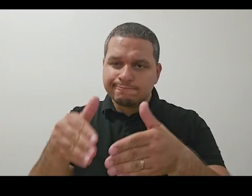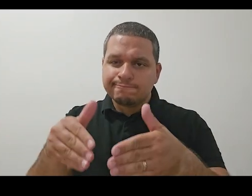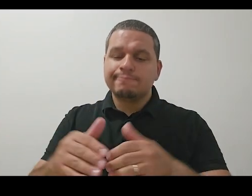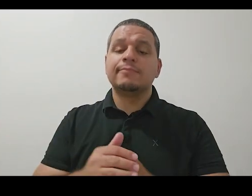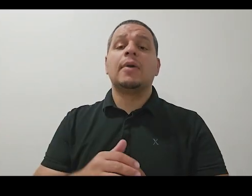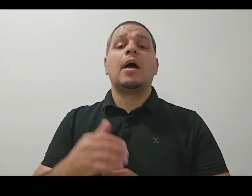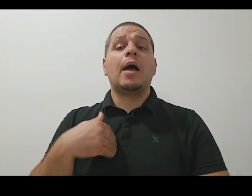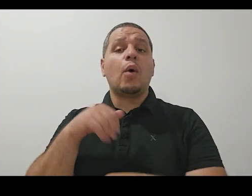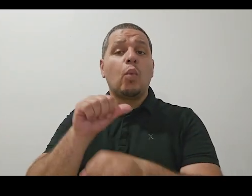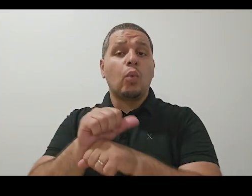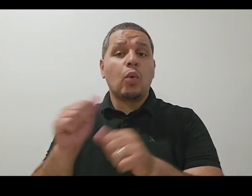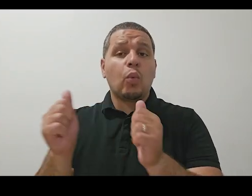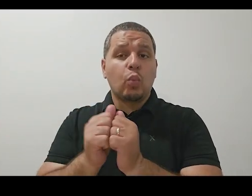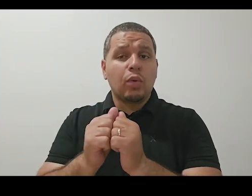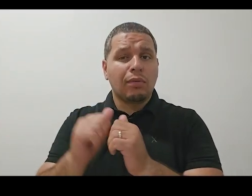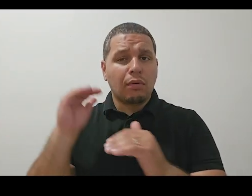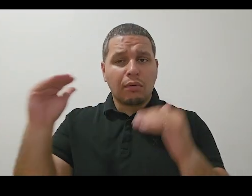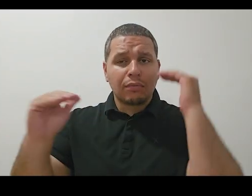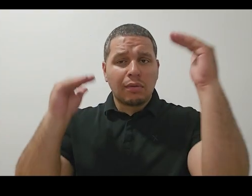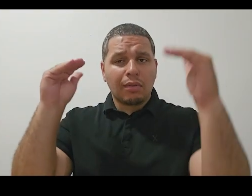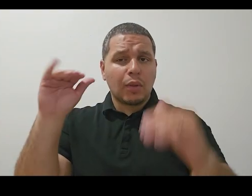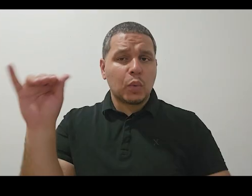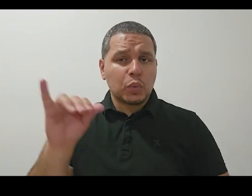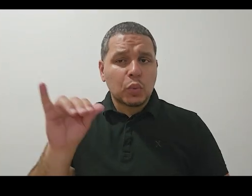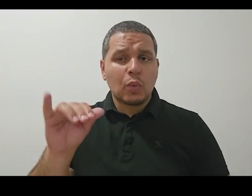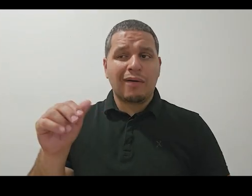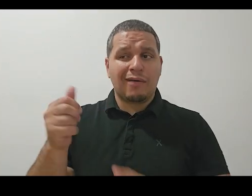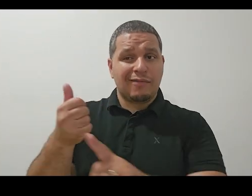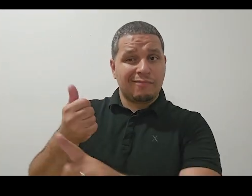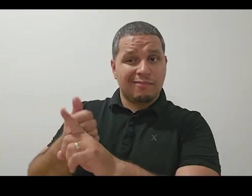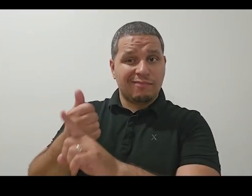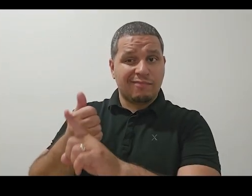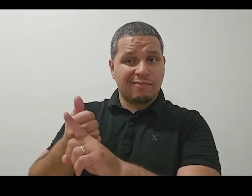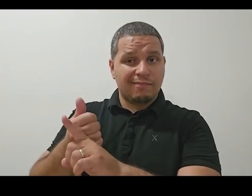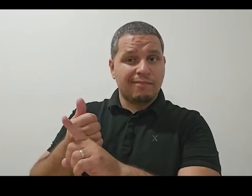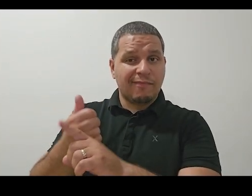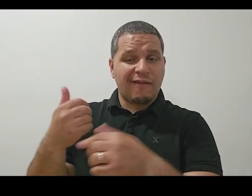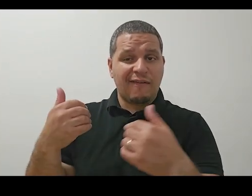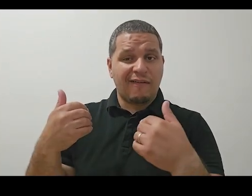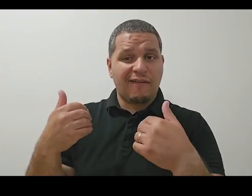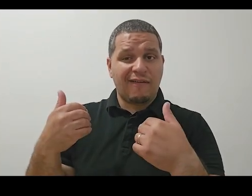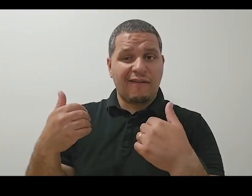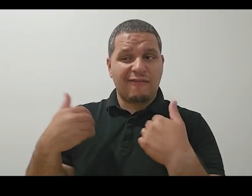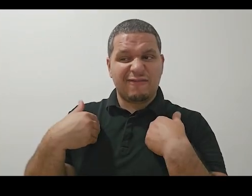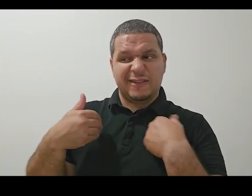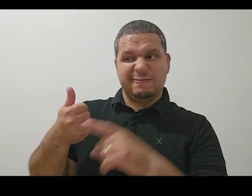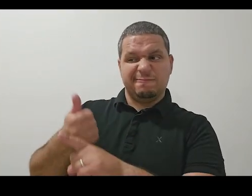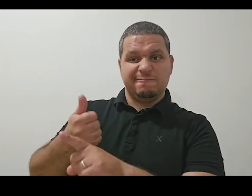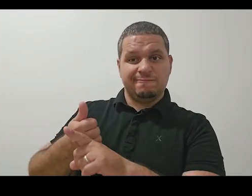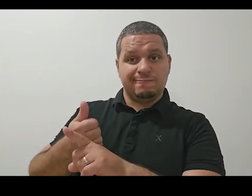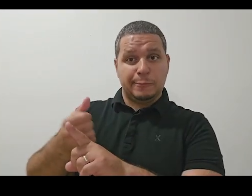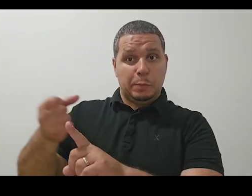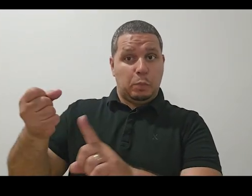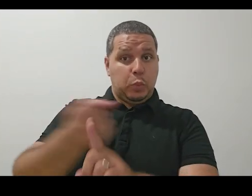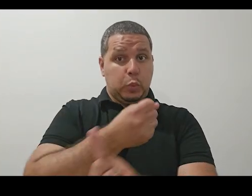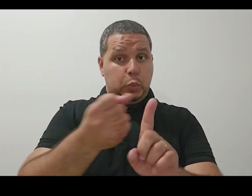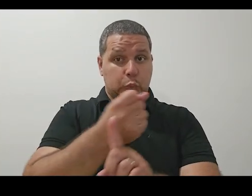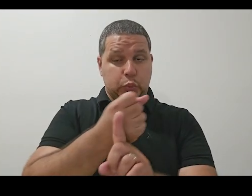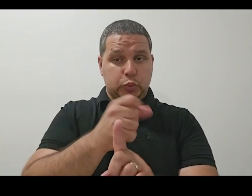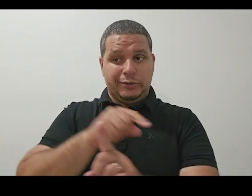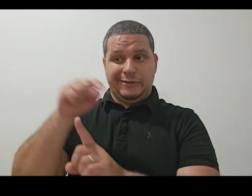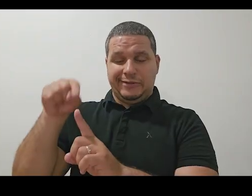with adults that have been the abuser in intimate